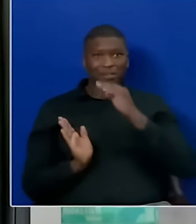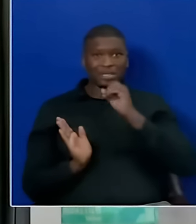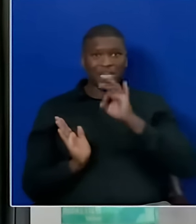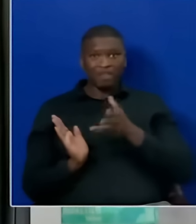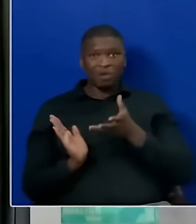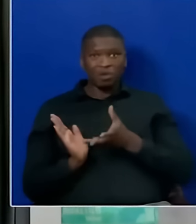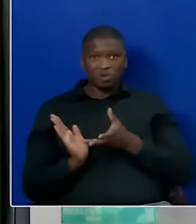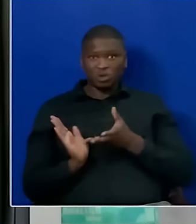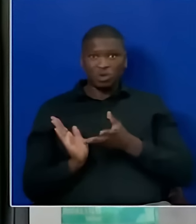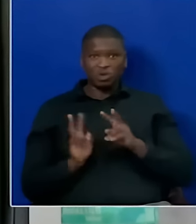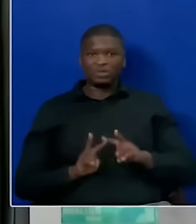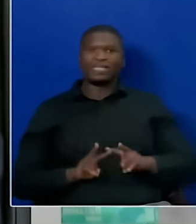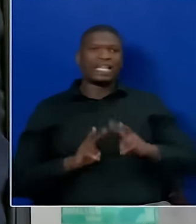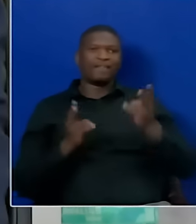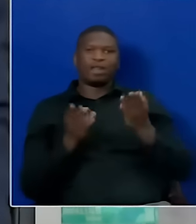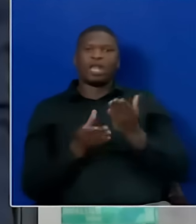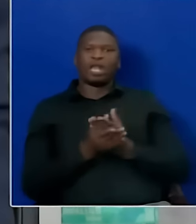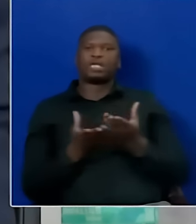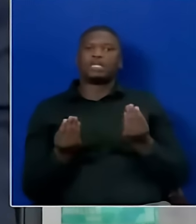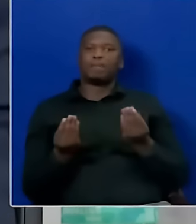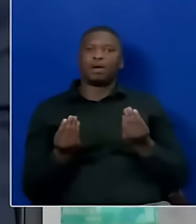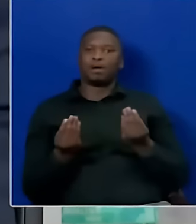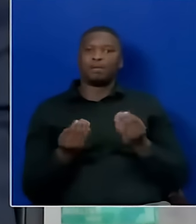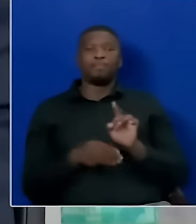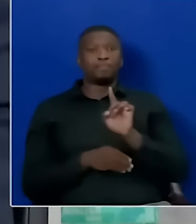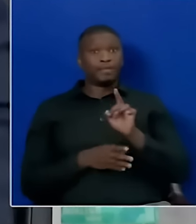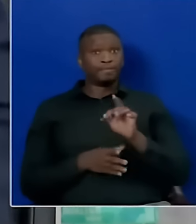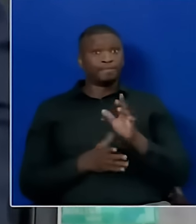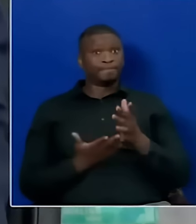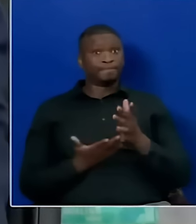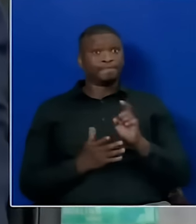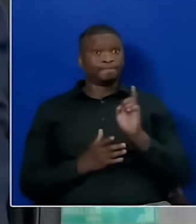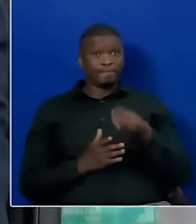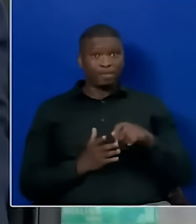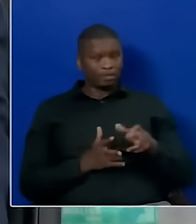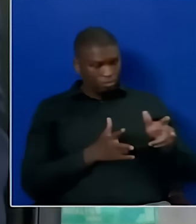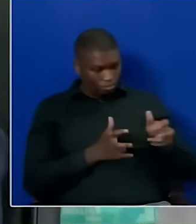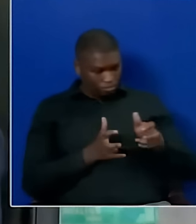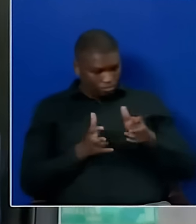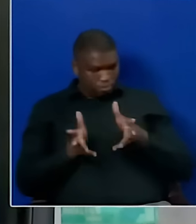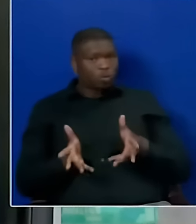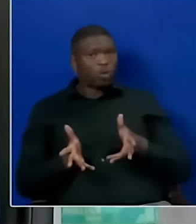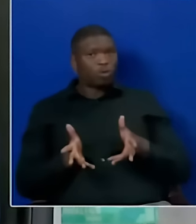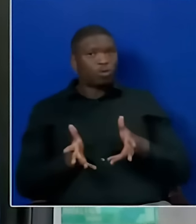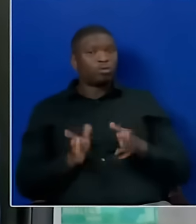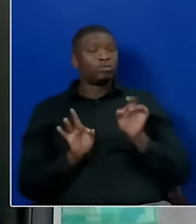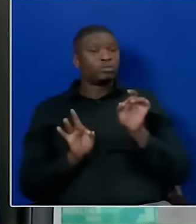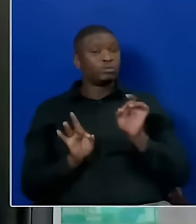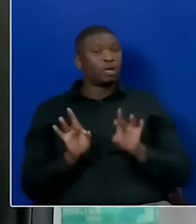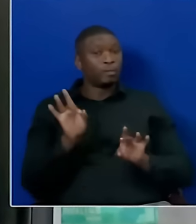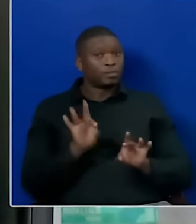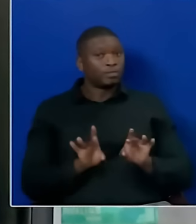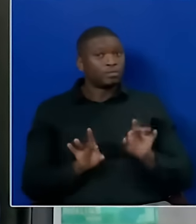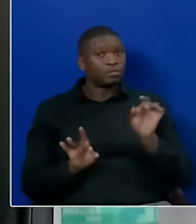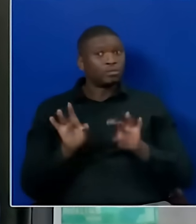number. But what I say, you write, you document it as it is. Sometimes you'll find out other investigating officer, for